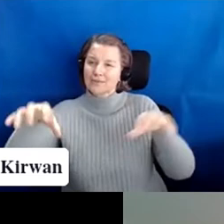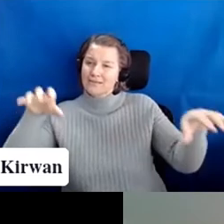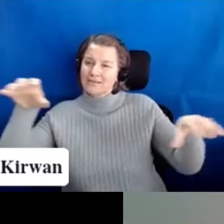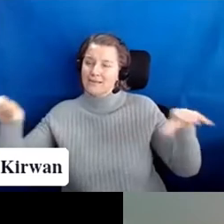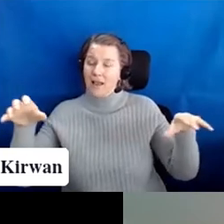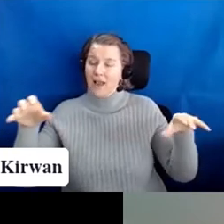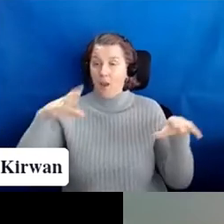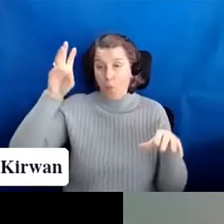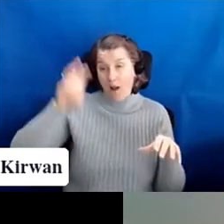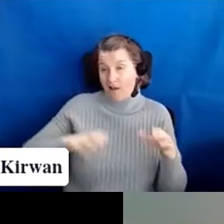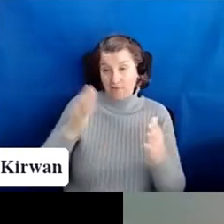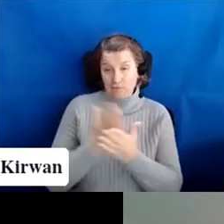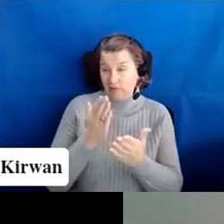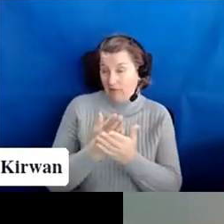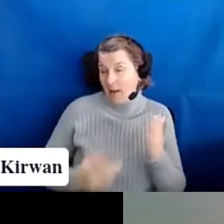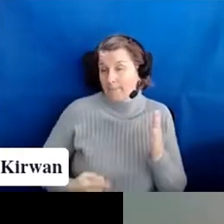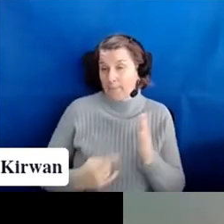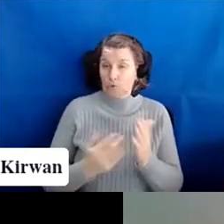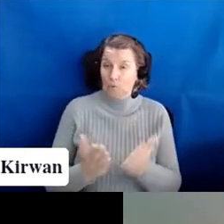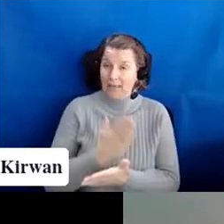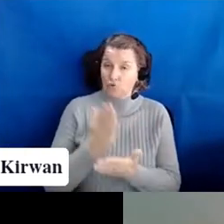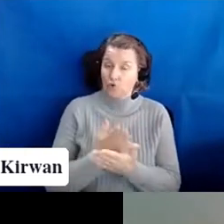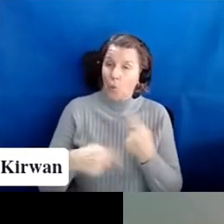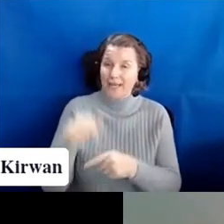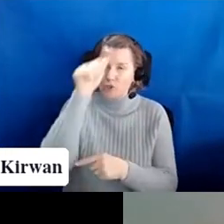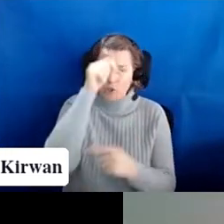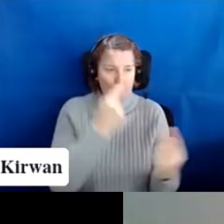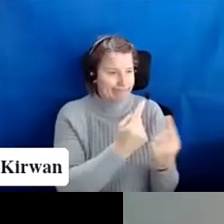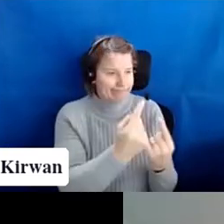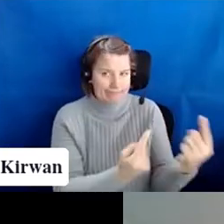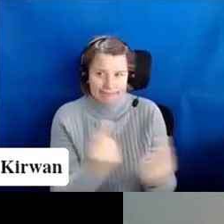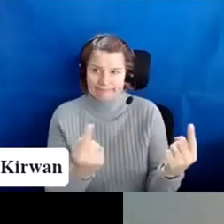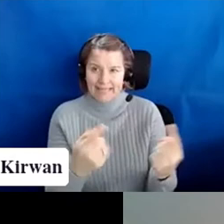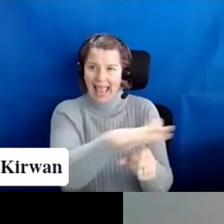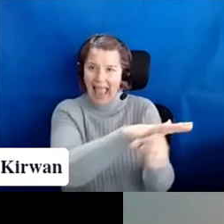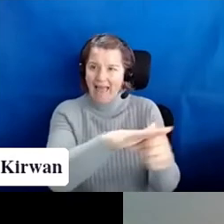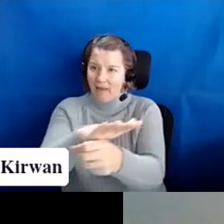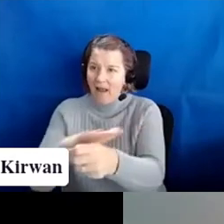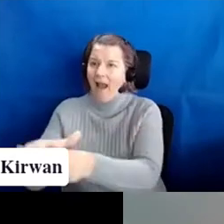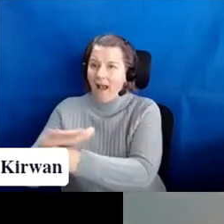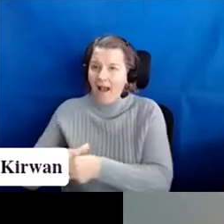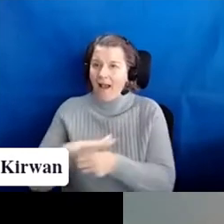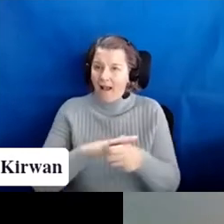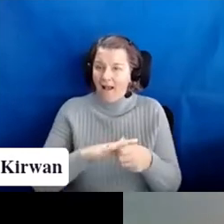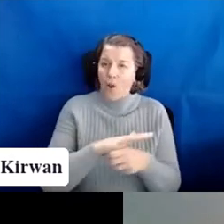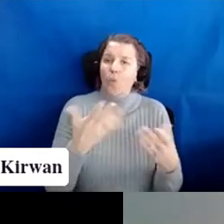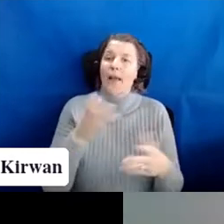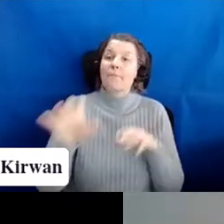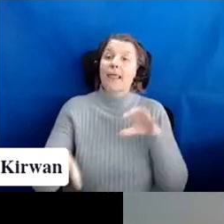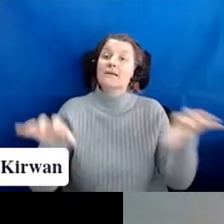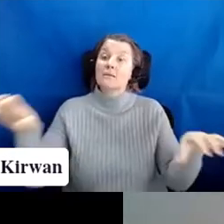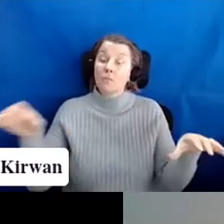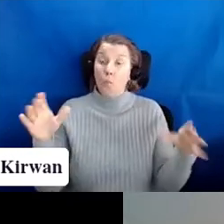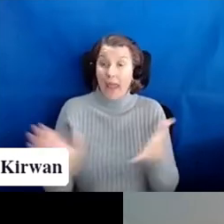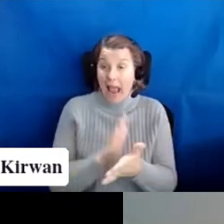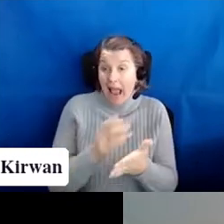it was extremely important to make sure that we knew each individual area where the placement was going to happen extremely